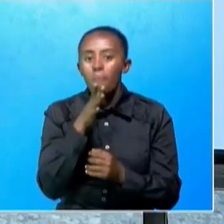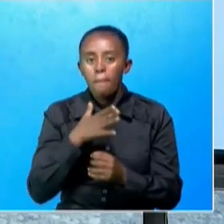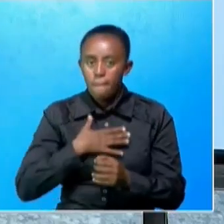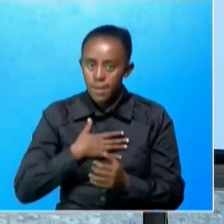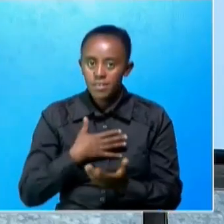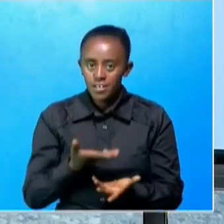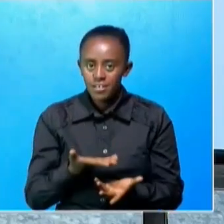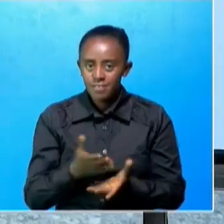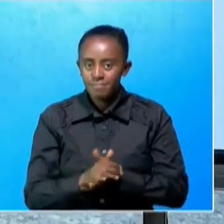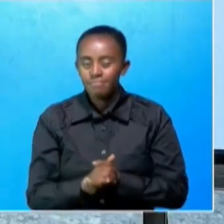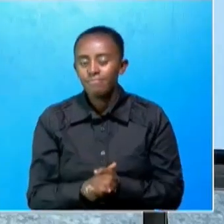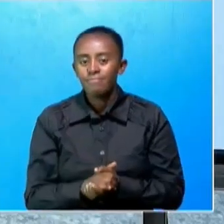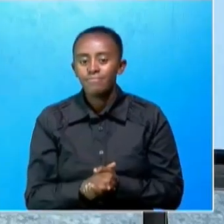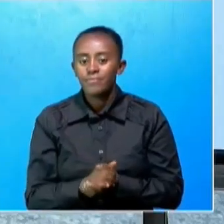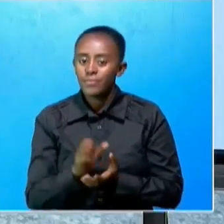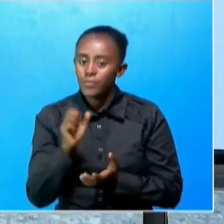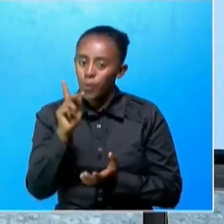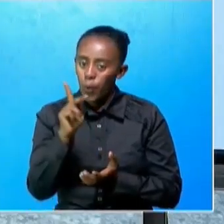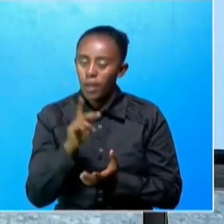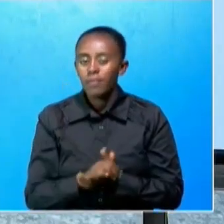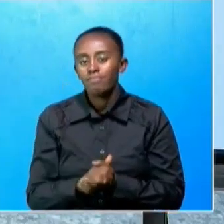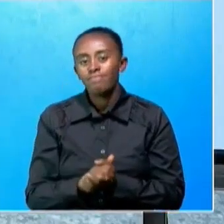That's it. Okay.